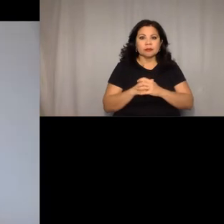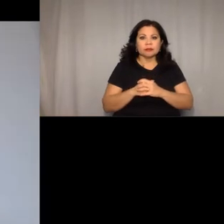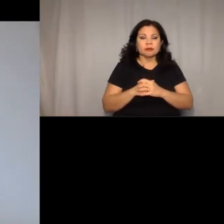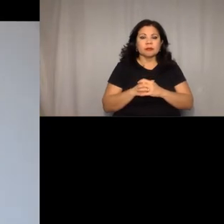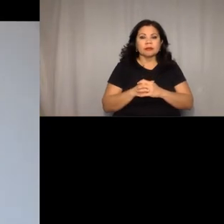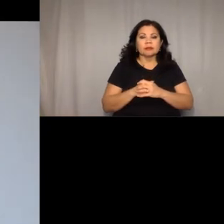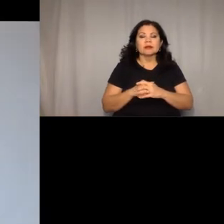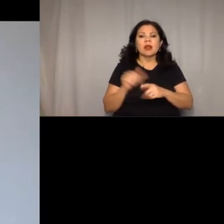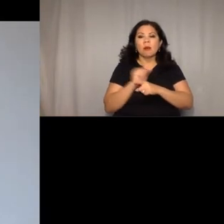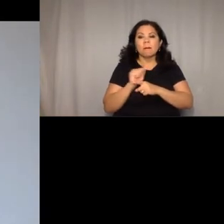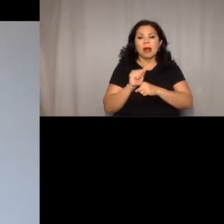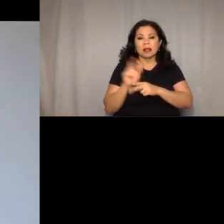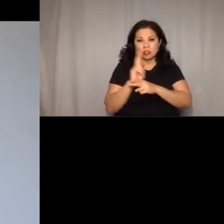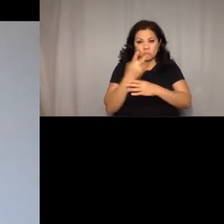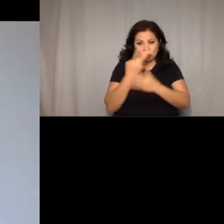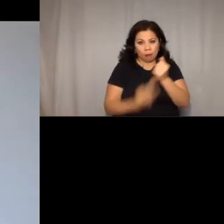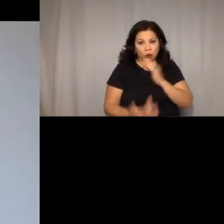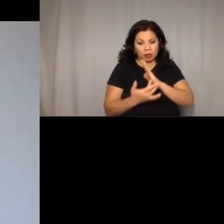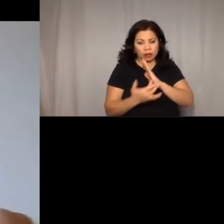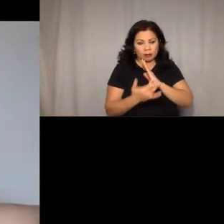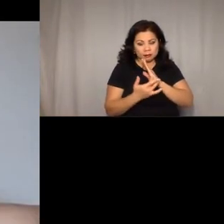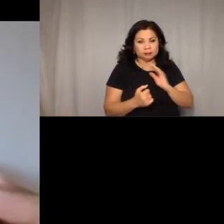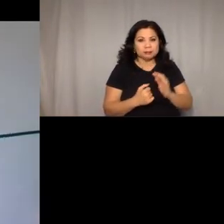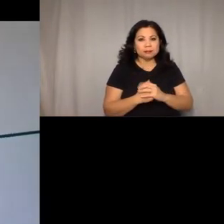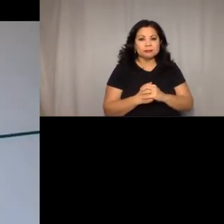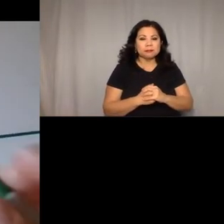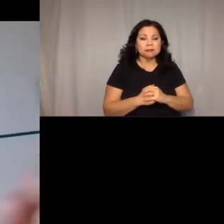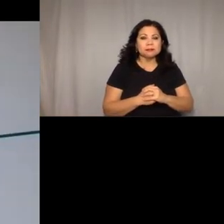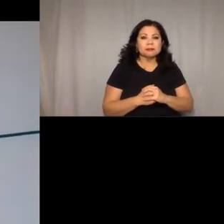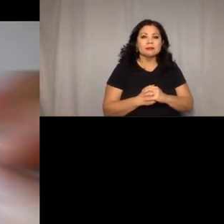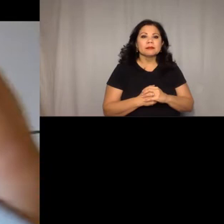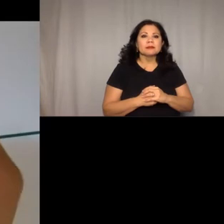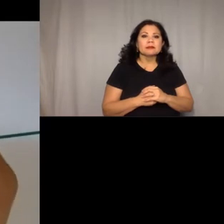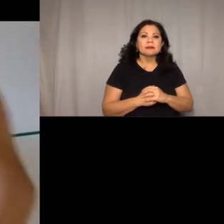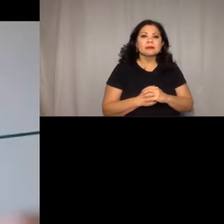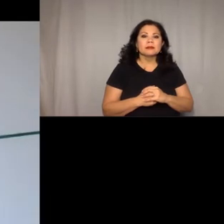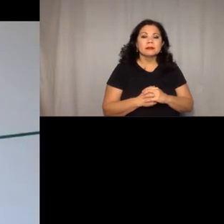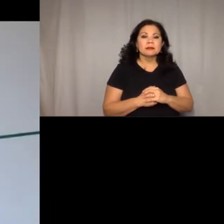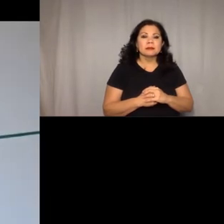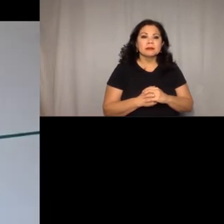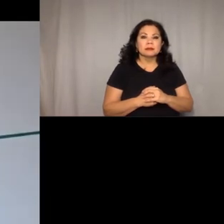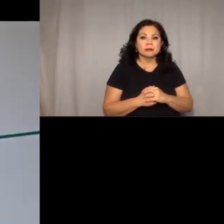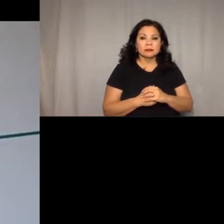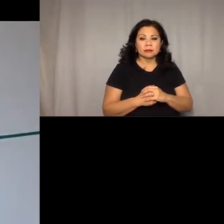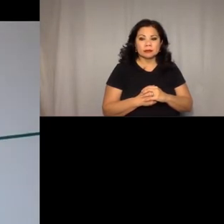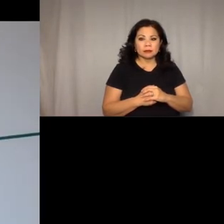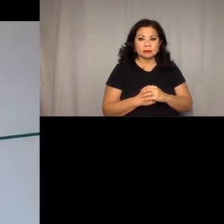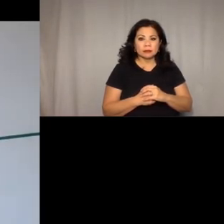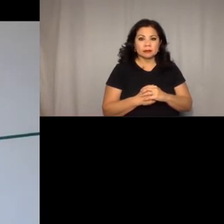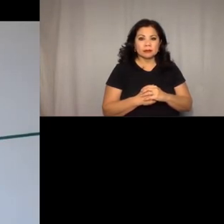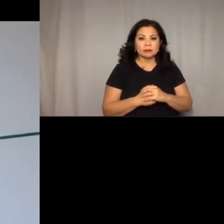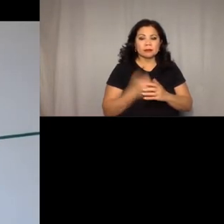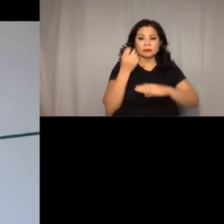because we're going to practice it in both ways. I'm just going to do that. Okay. All right,